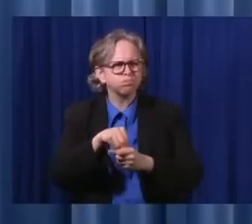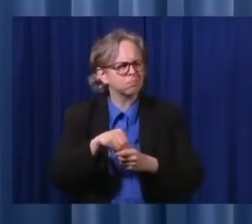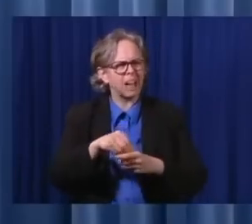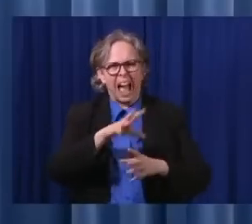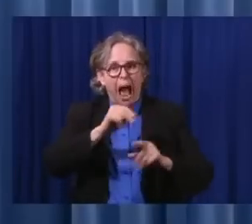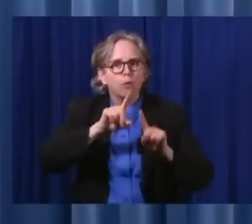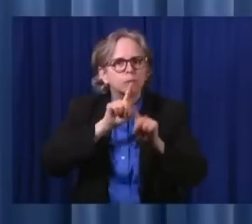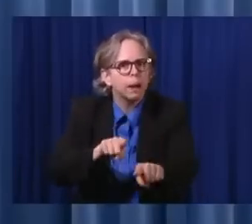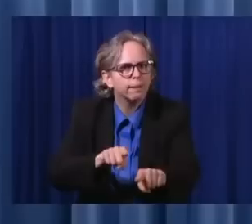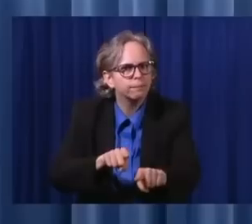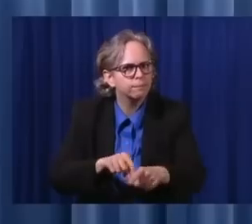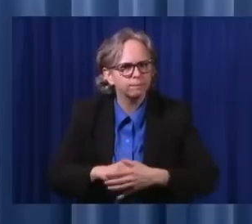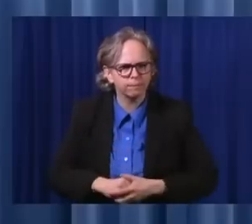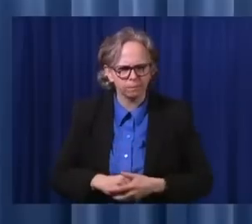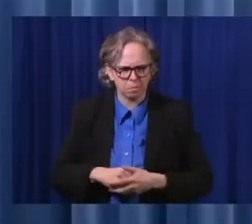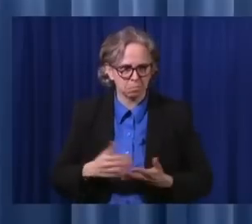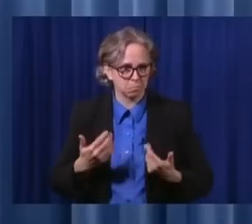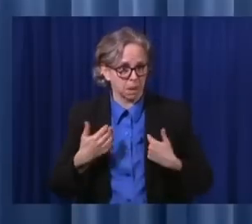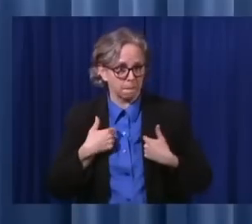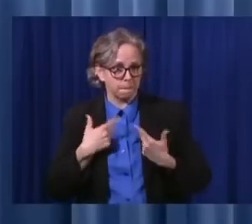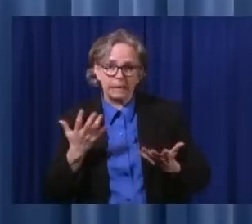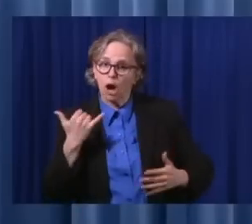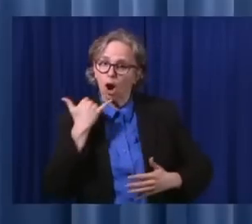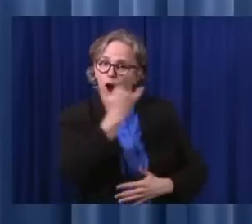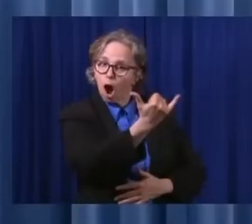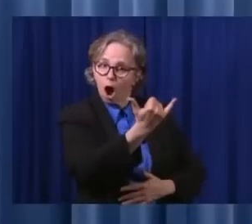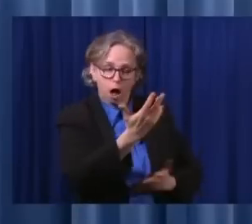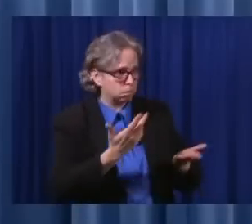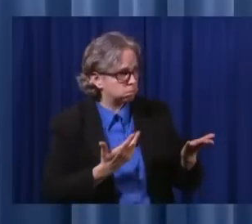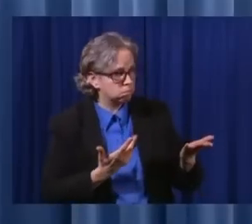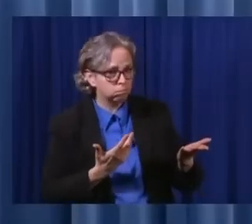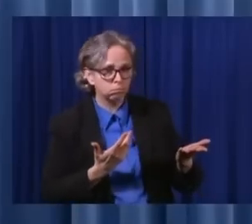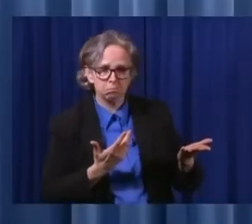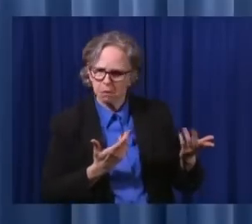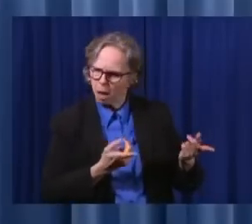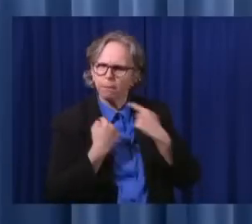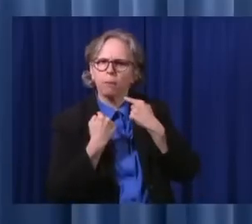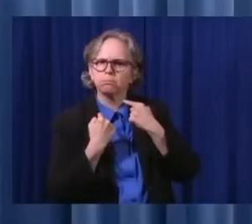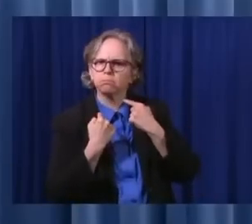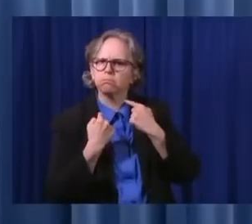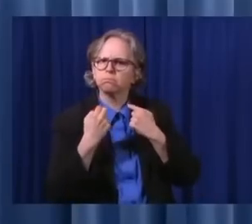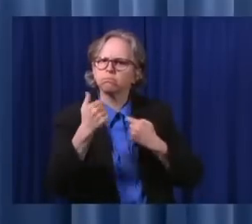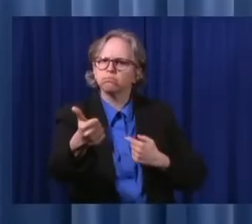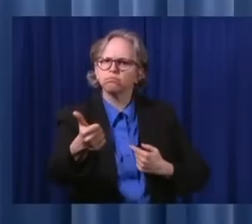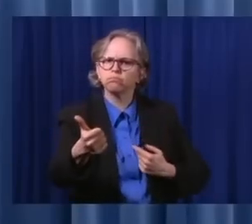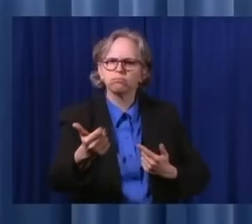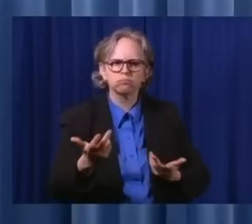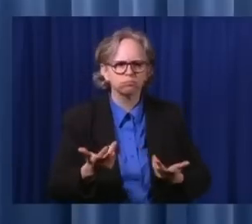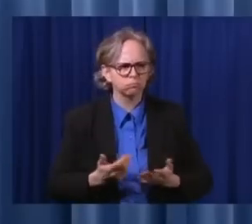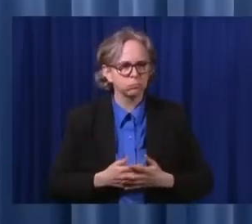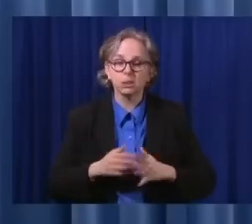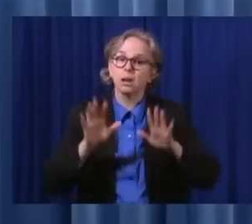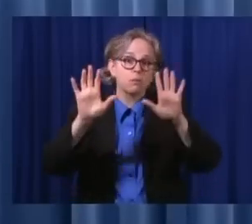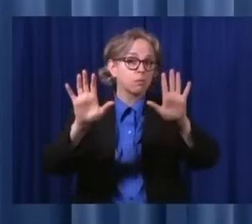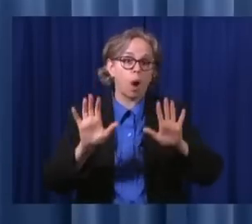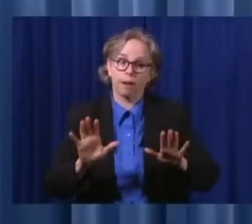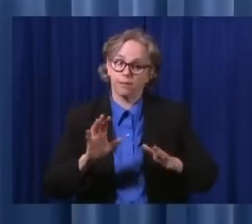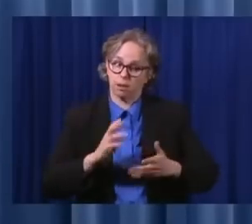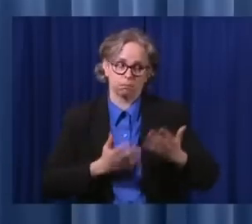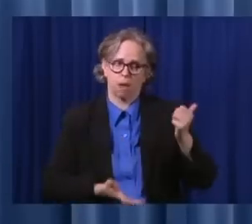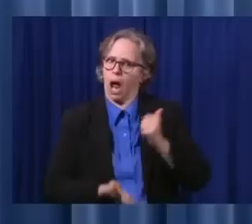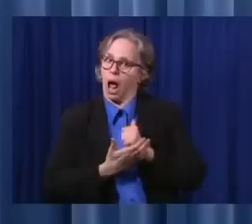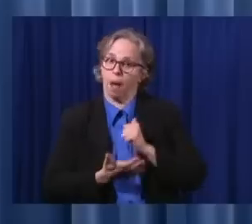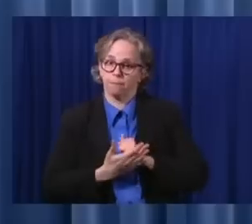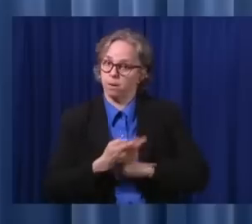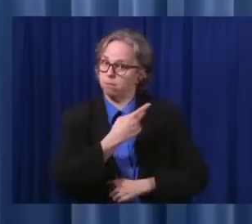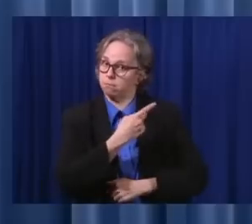They have, when we've reached out to them, they have come through and have been of great help. So that's been my, all I can